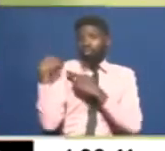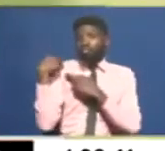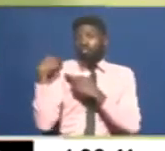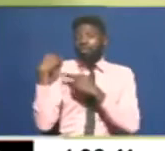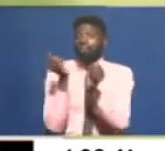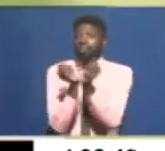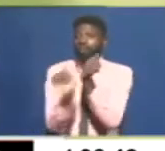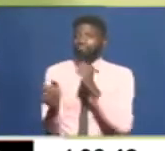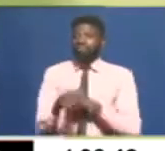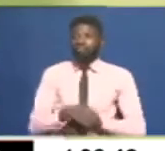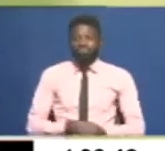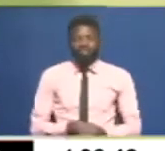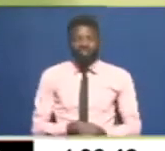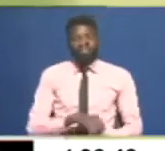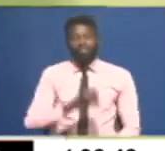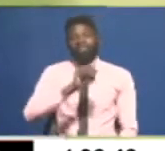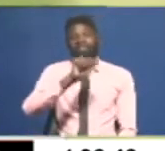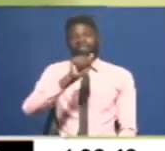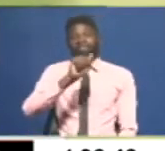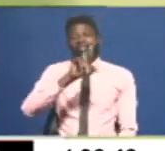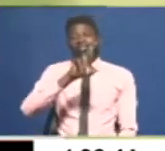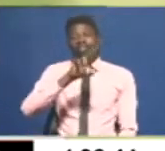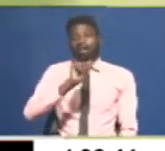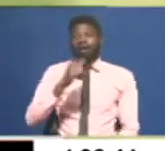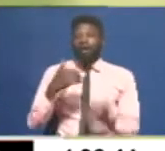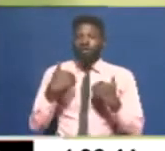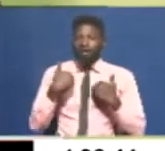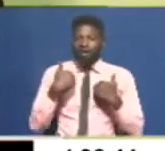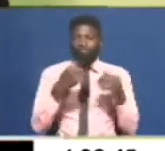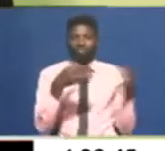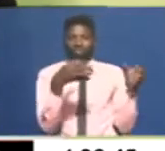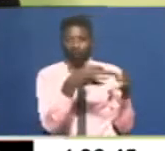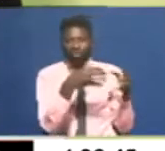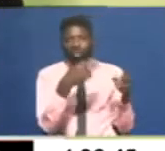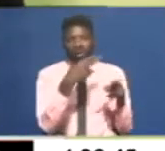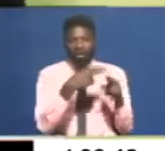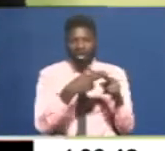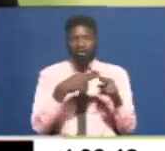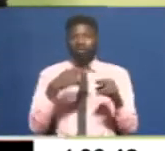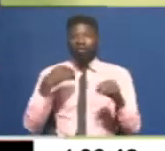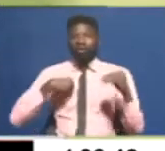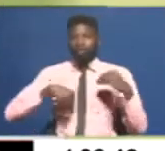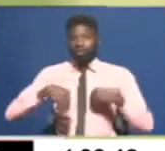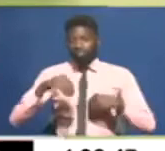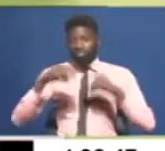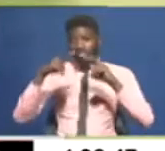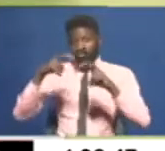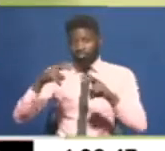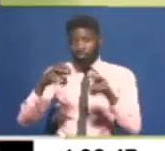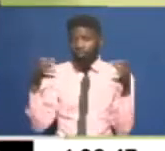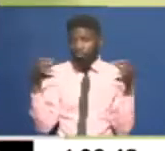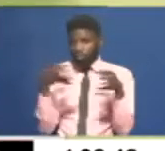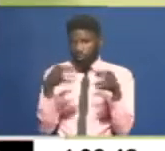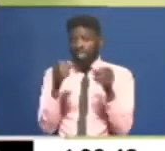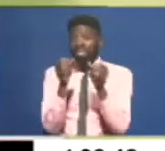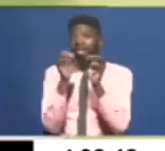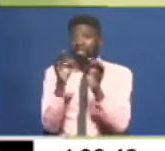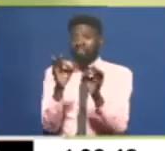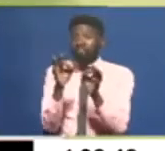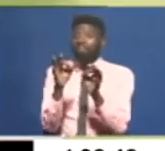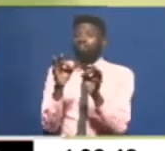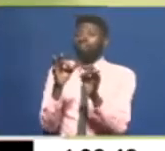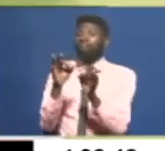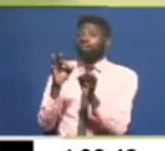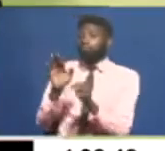SASRA called Fraud Investigation Unit. In case of misappropriation of the funds of any